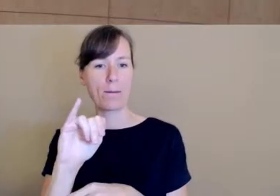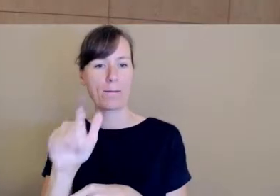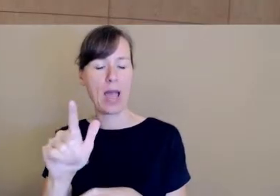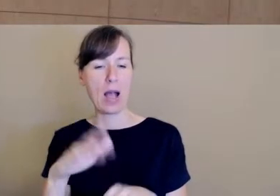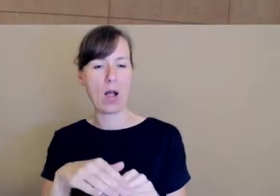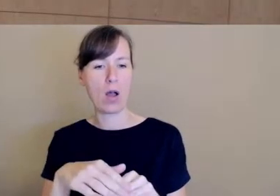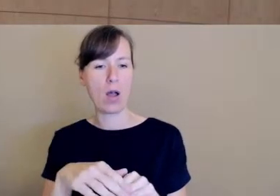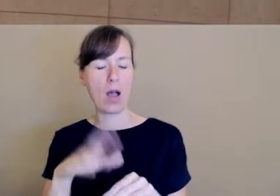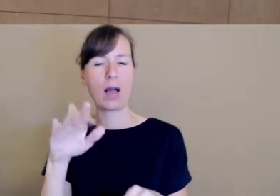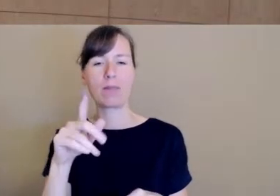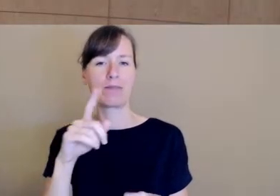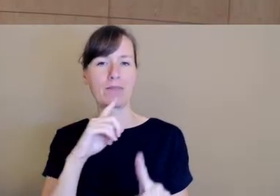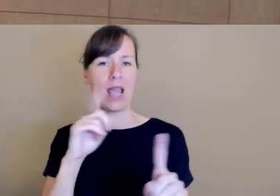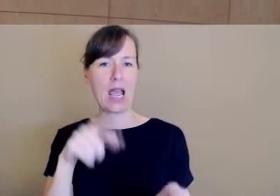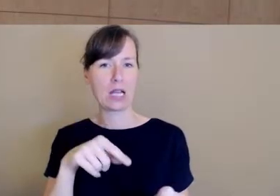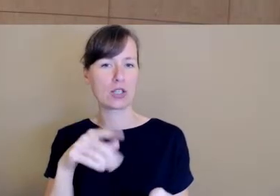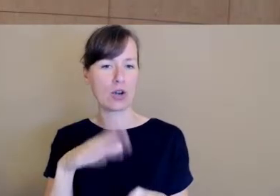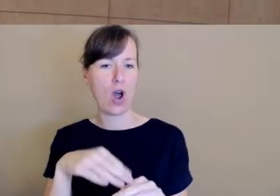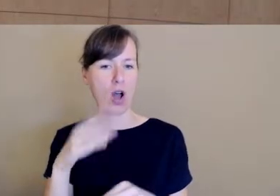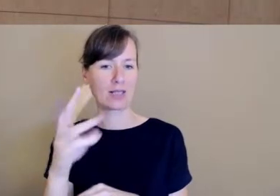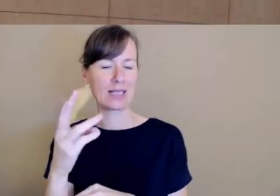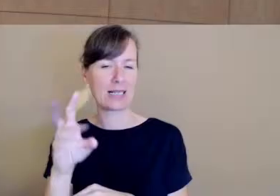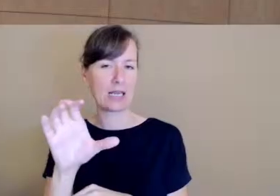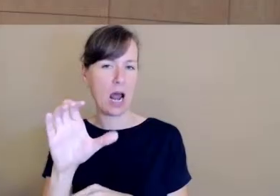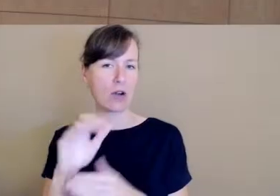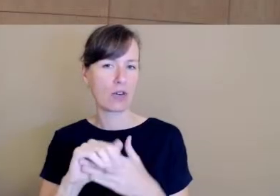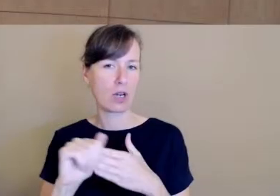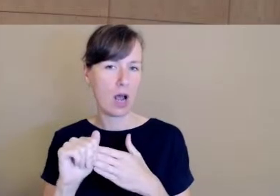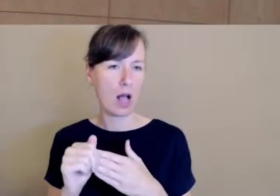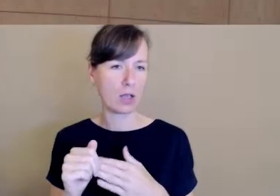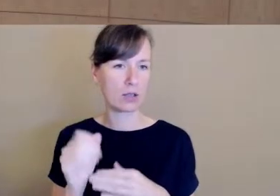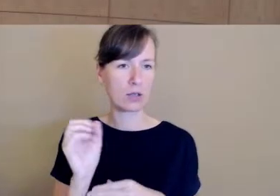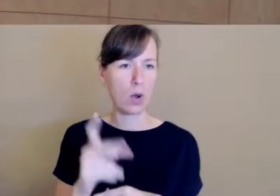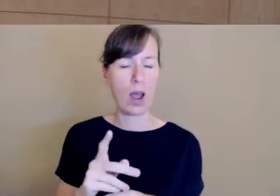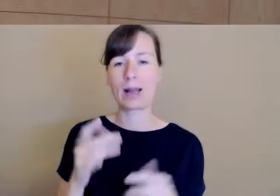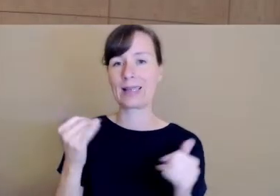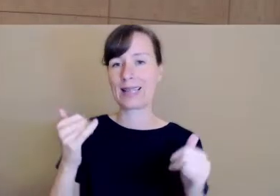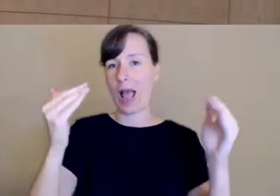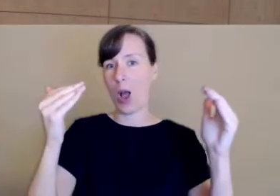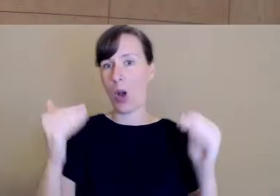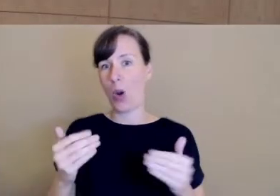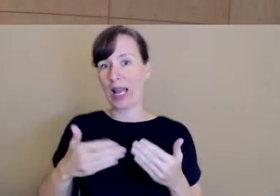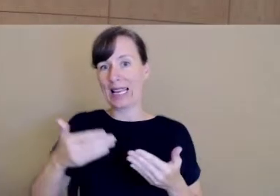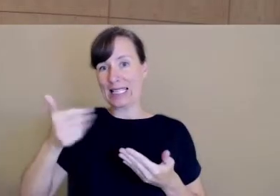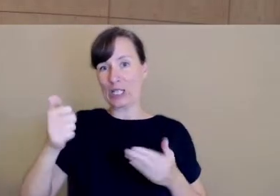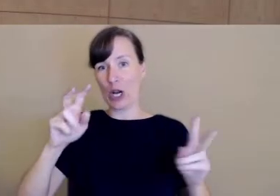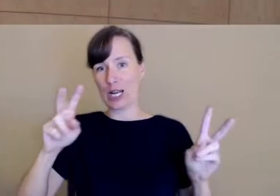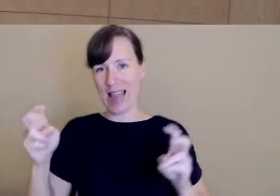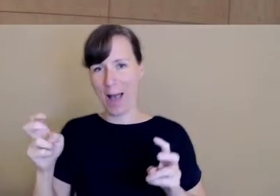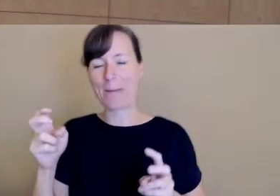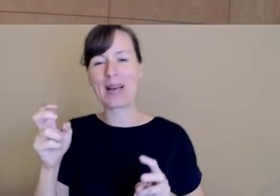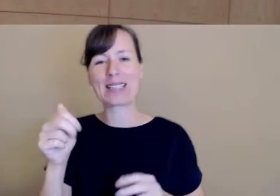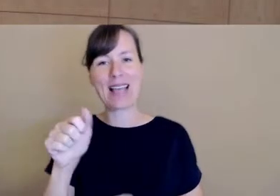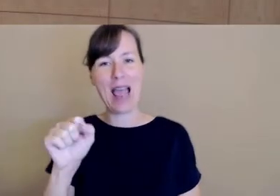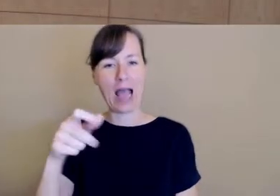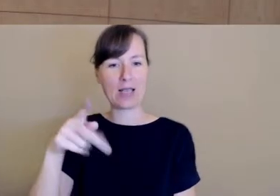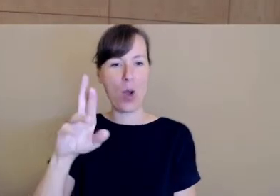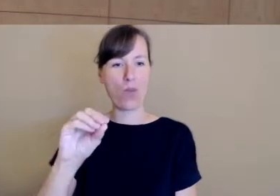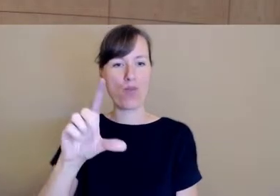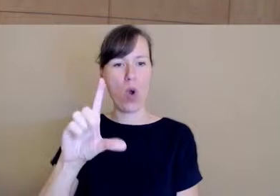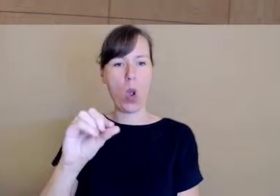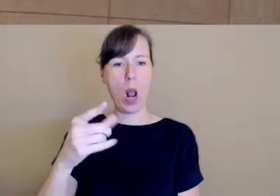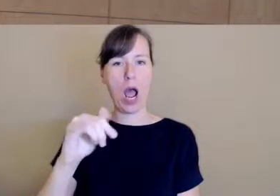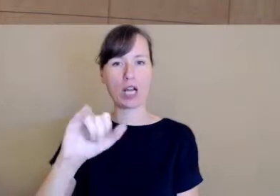Okay, moving on to easier topics. such as the Prologis